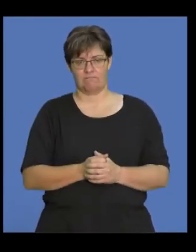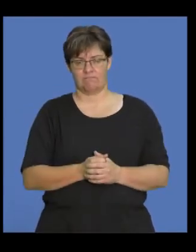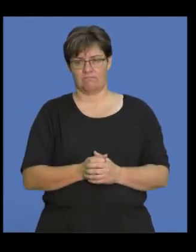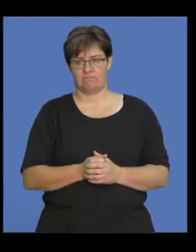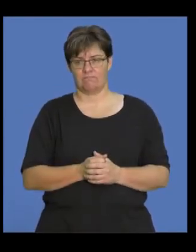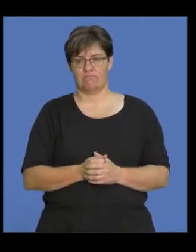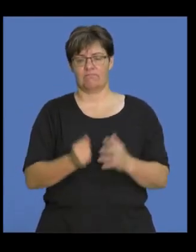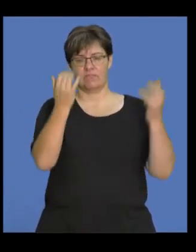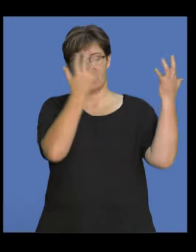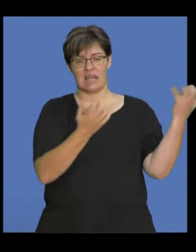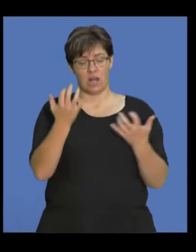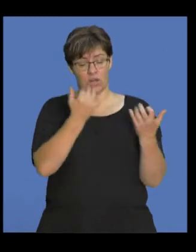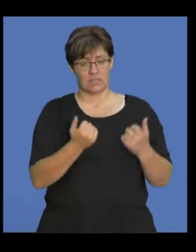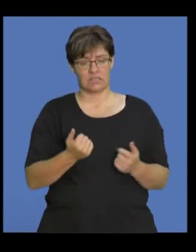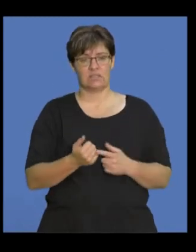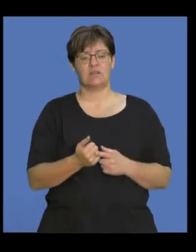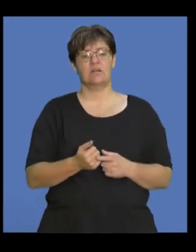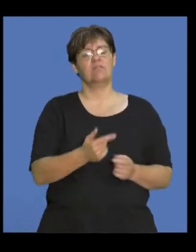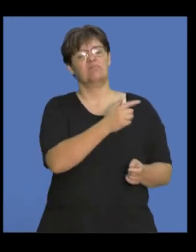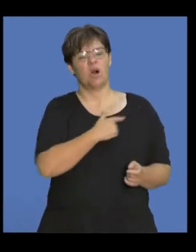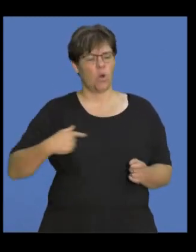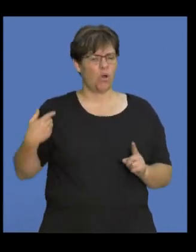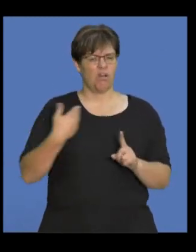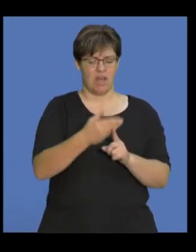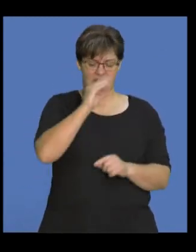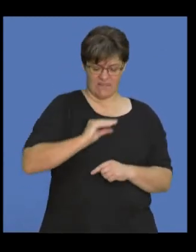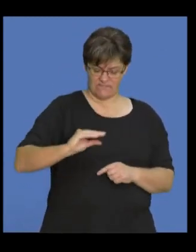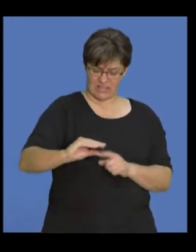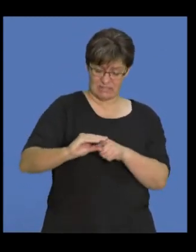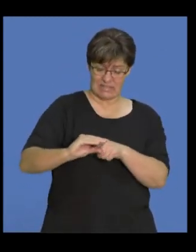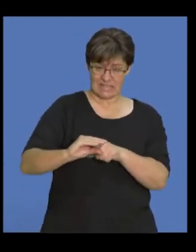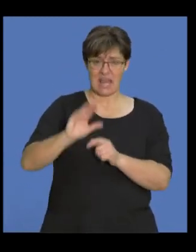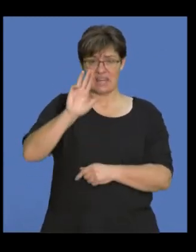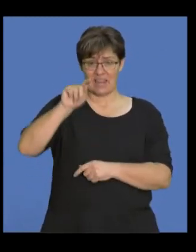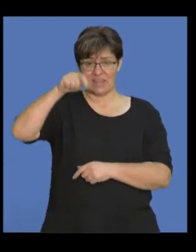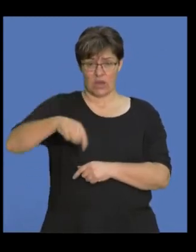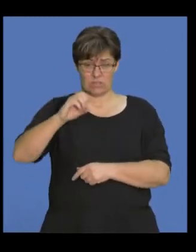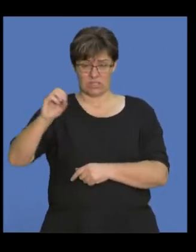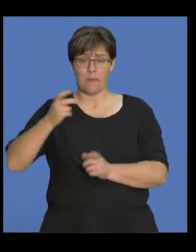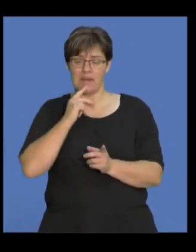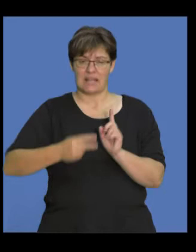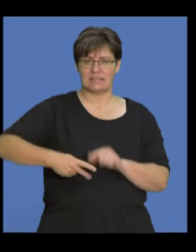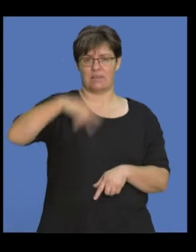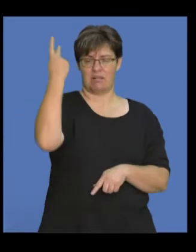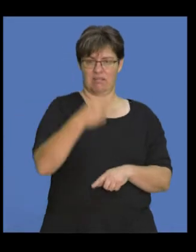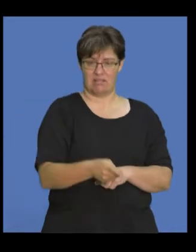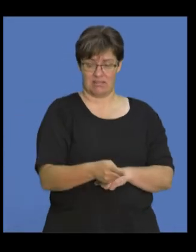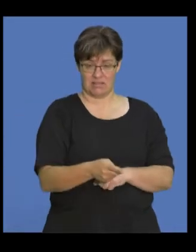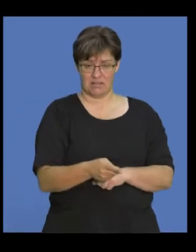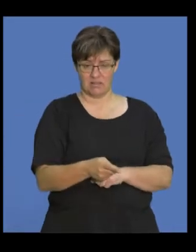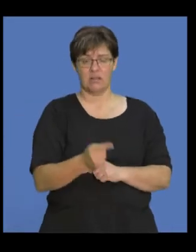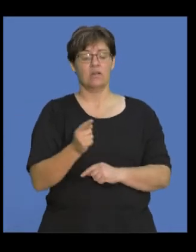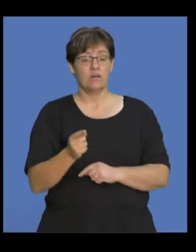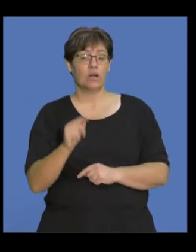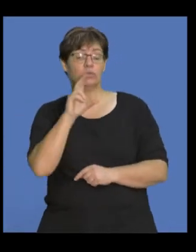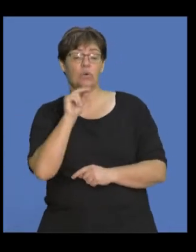Calculate how long it would take for an investment of 9,000 to double. Now here also we're still talking